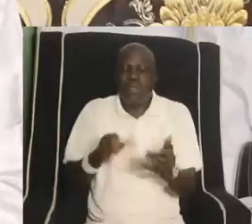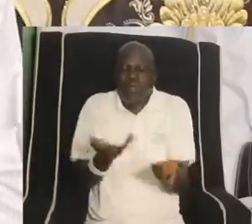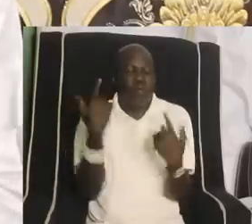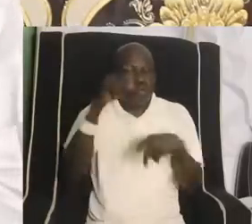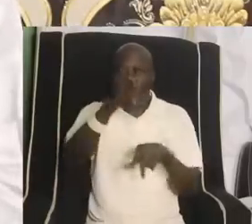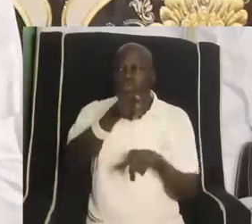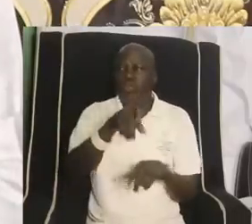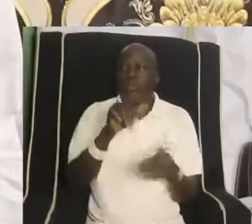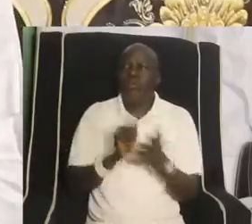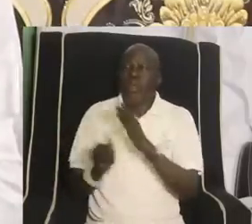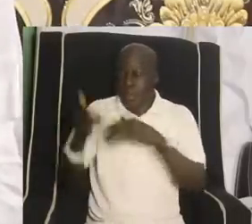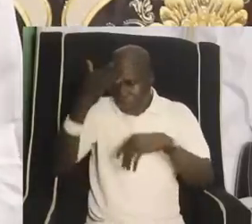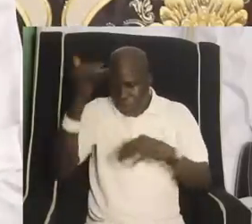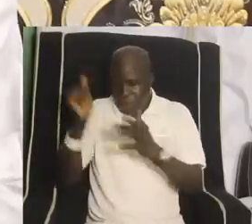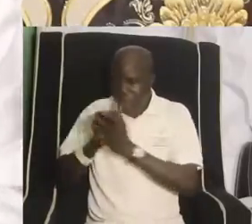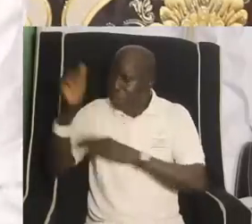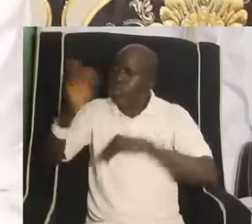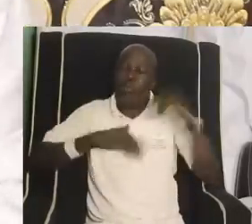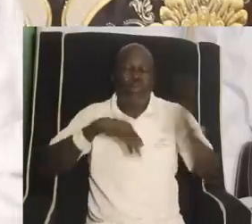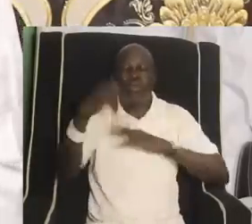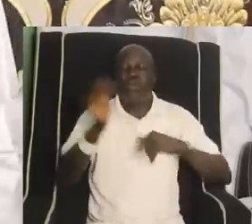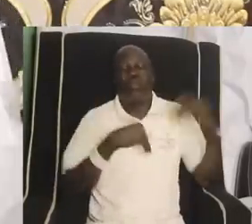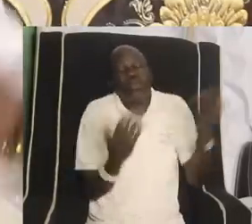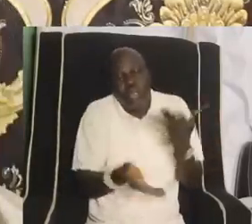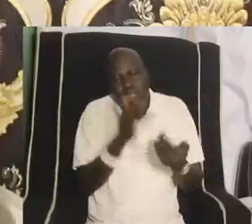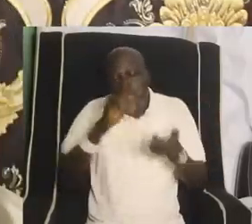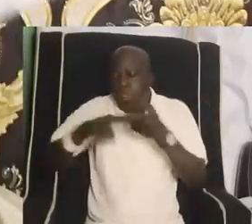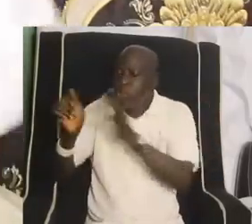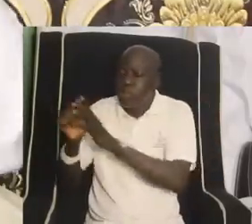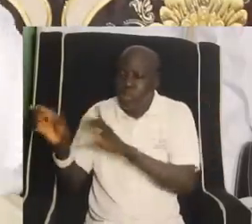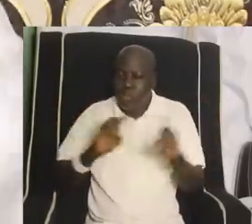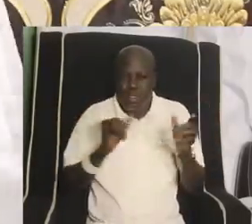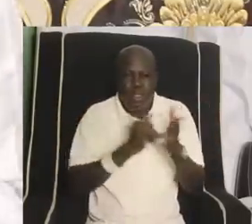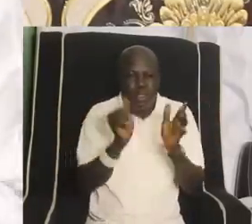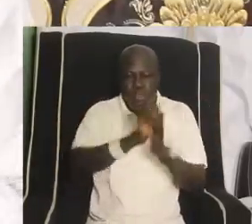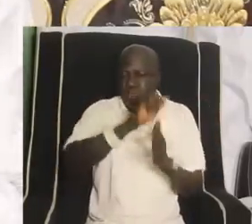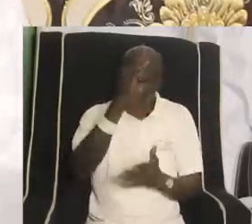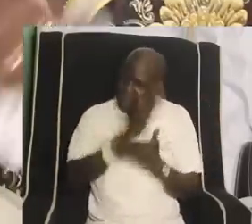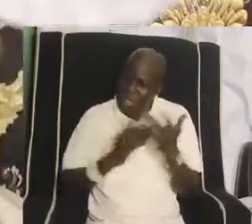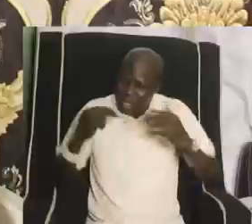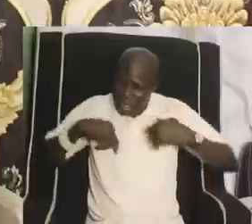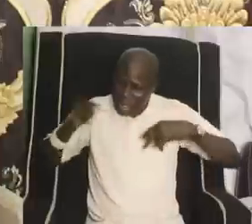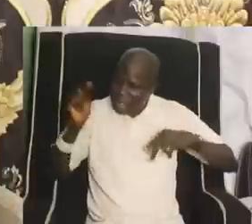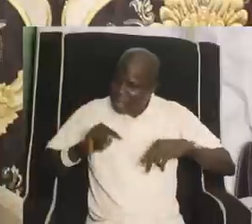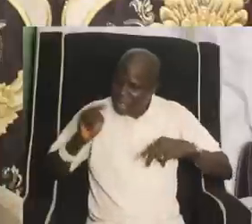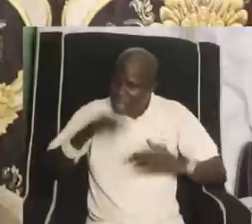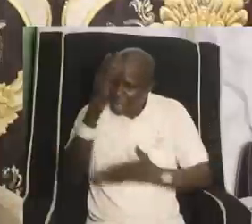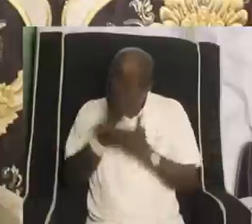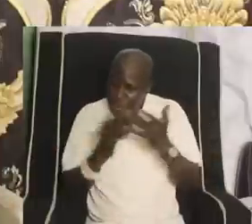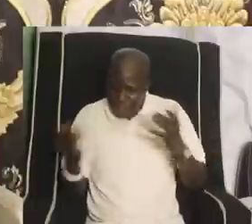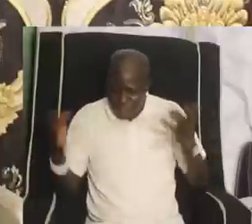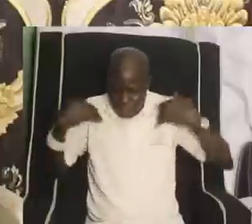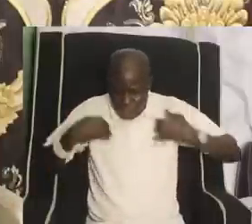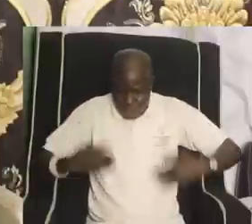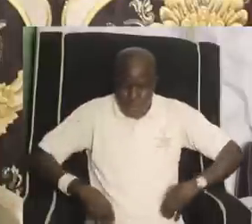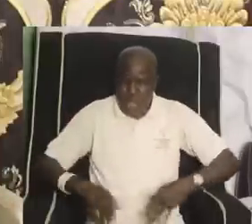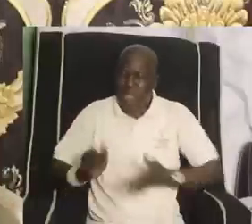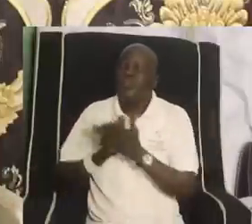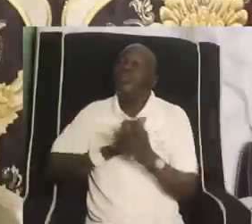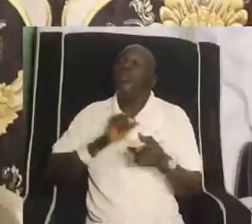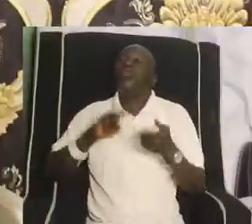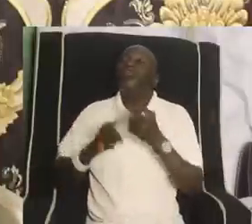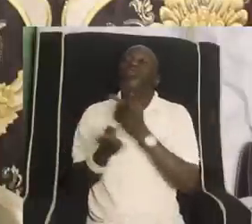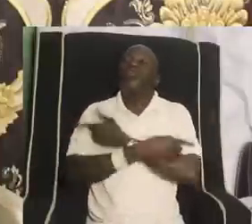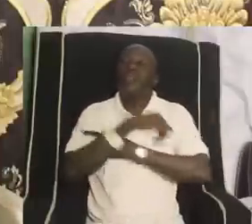Help rise for you. Because it's not easy to do it alone. You need somebody. Just lift up your hand.